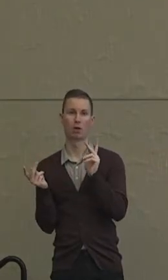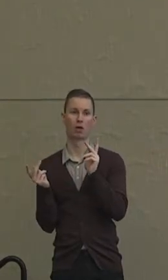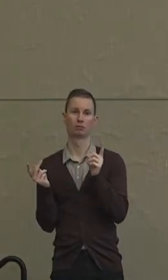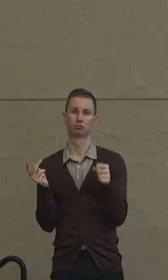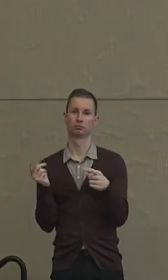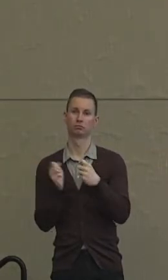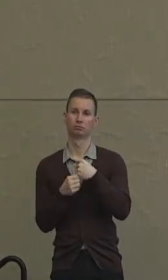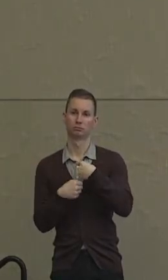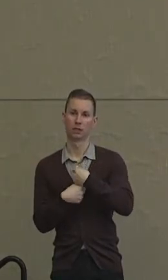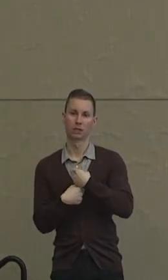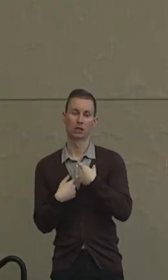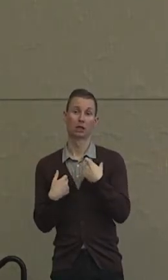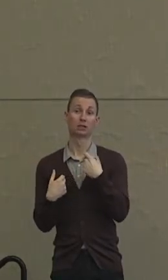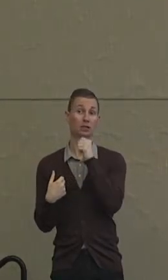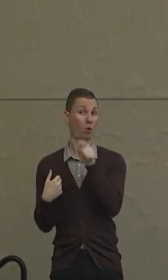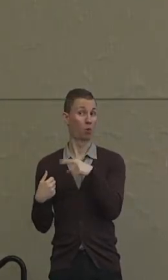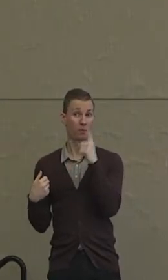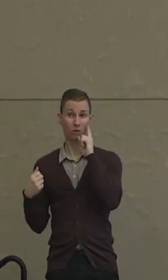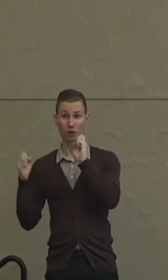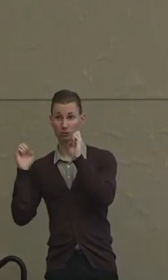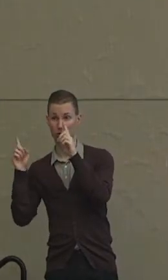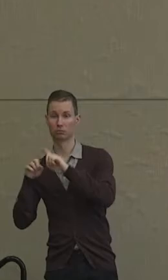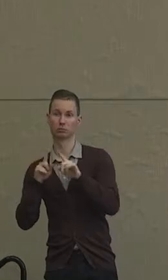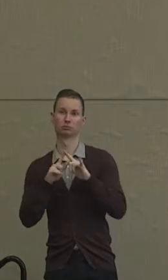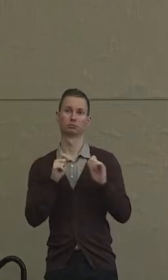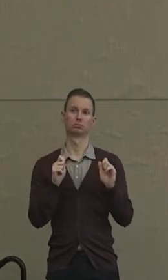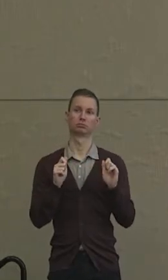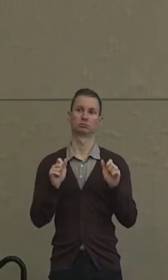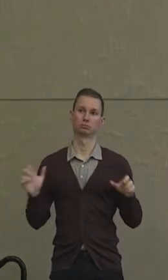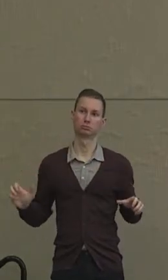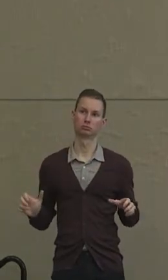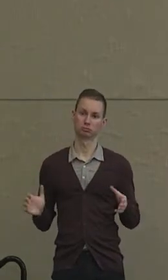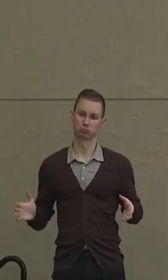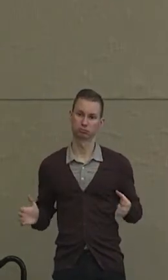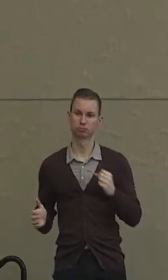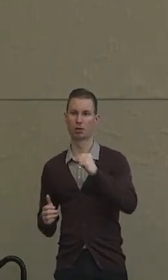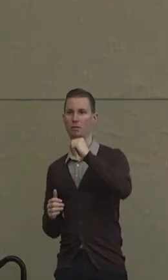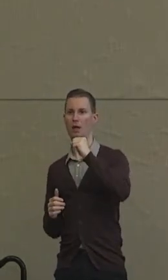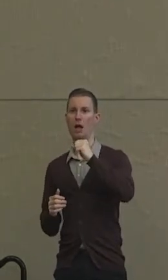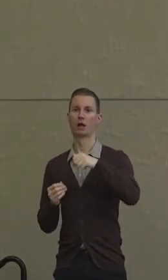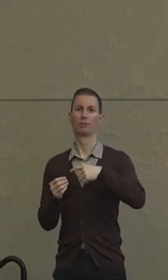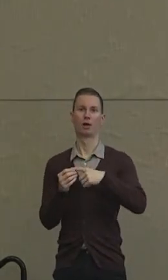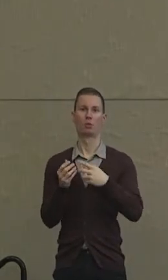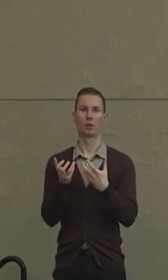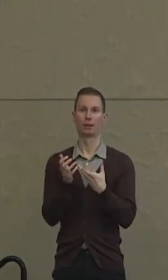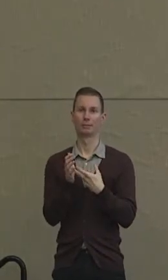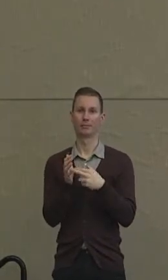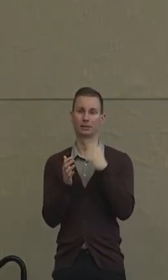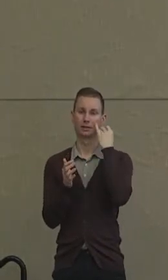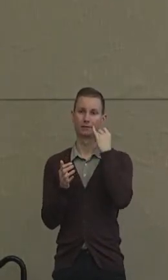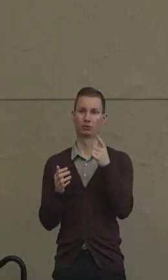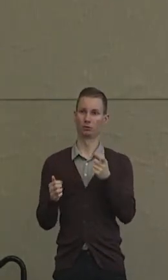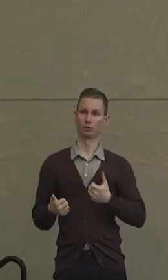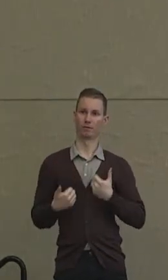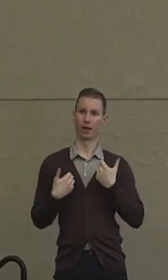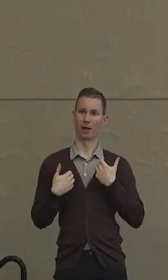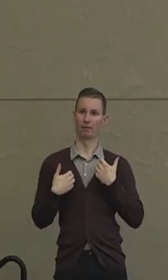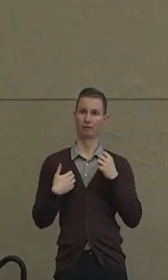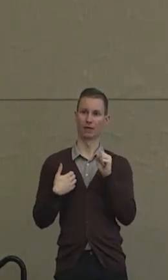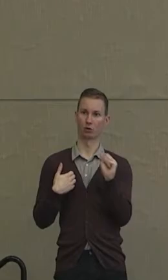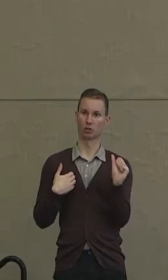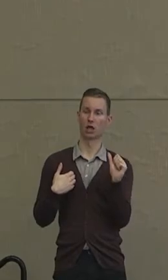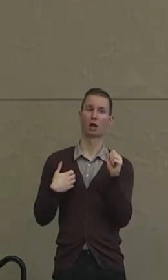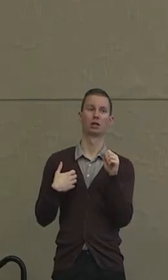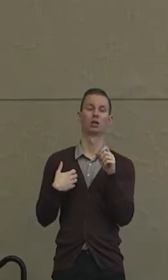creating to not only educate, but also to actively push back about what it meant to be a survivor, right?